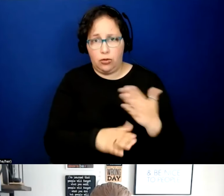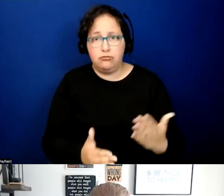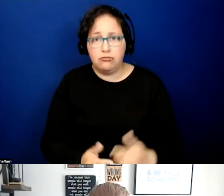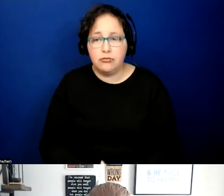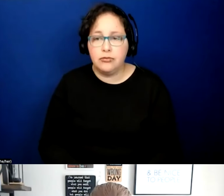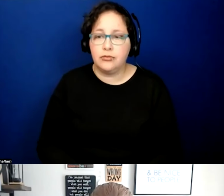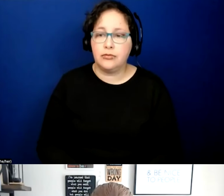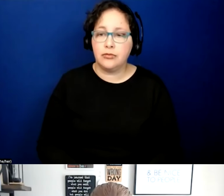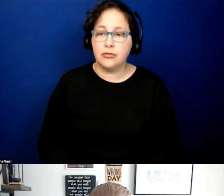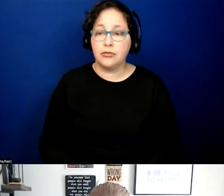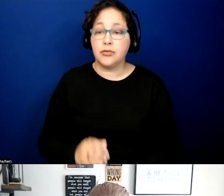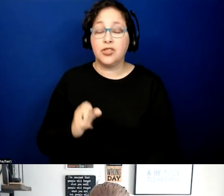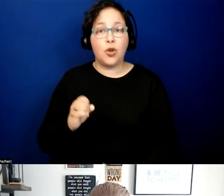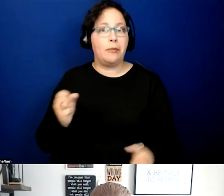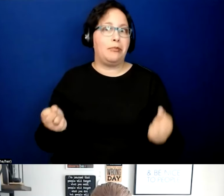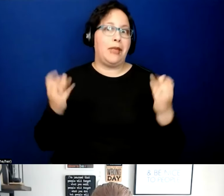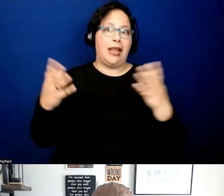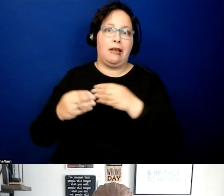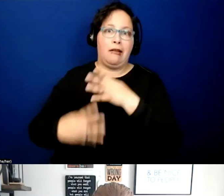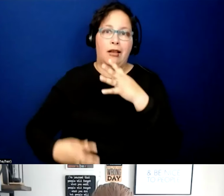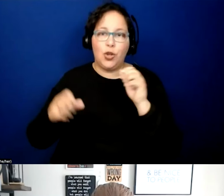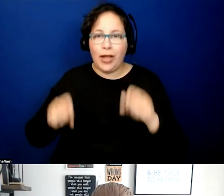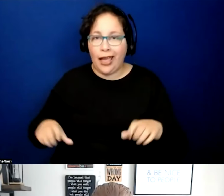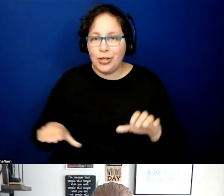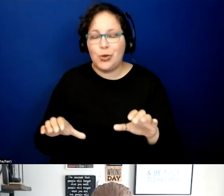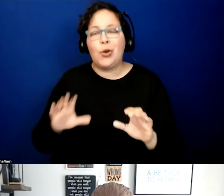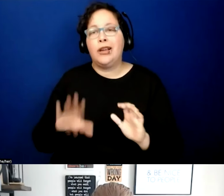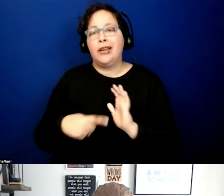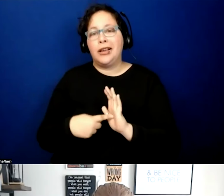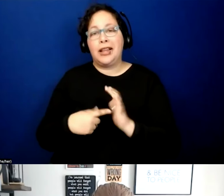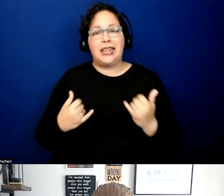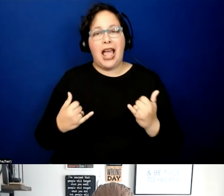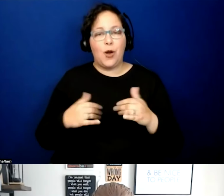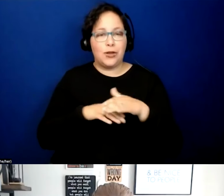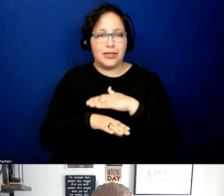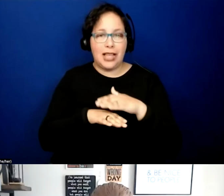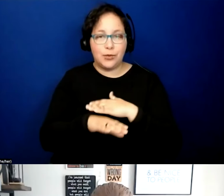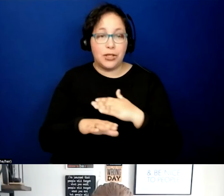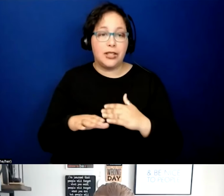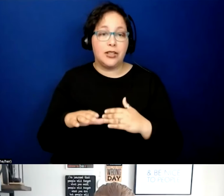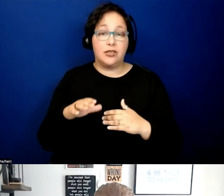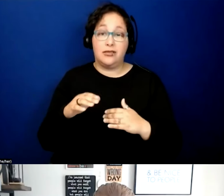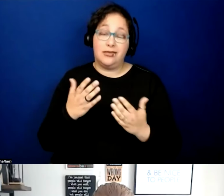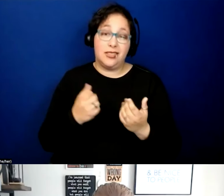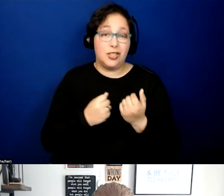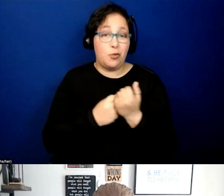And again, there's so many other things that can be done, right? Like now our accessibility features support only very